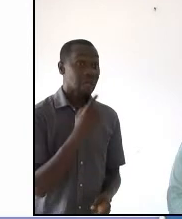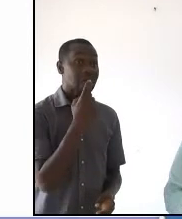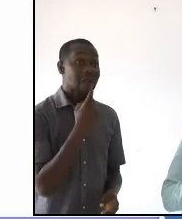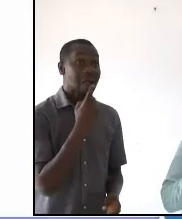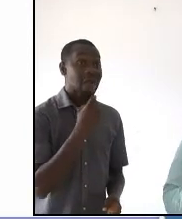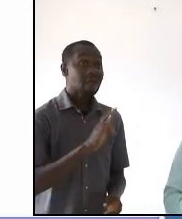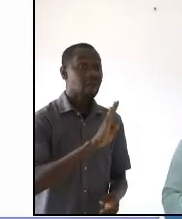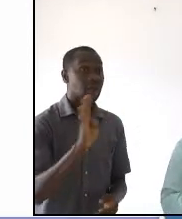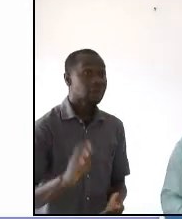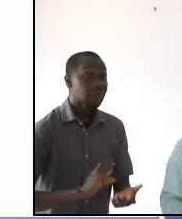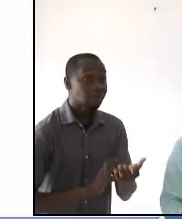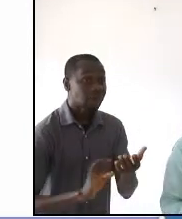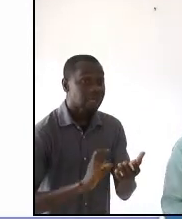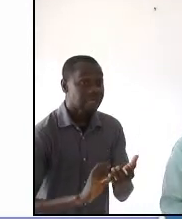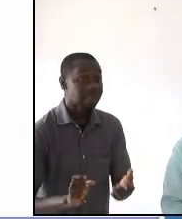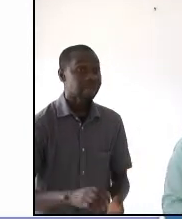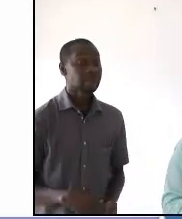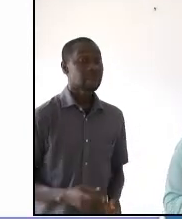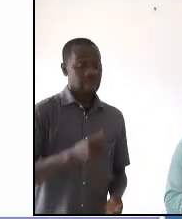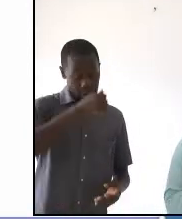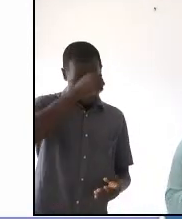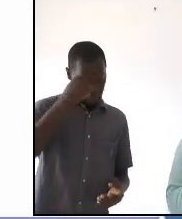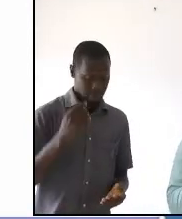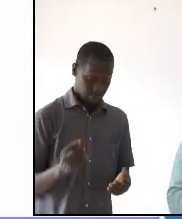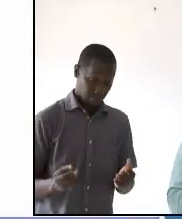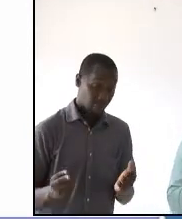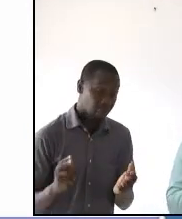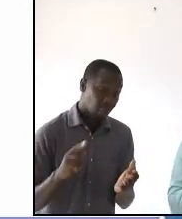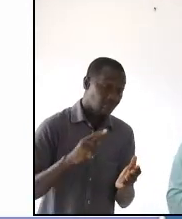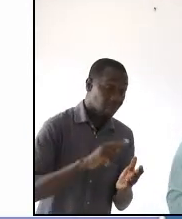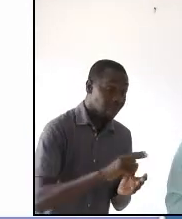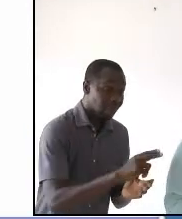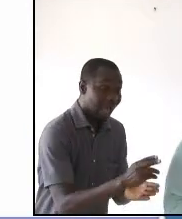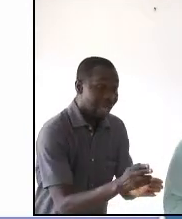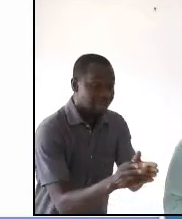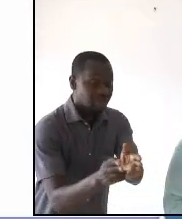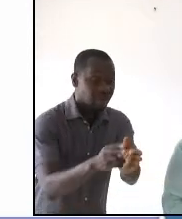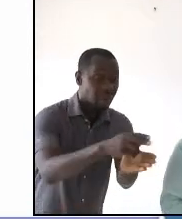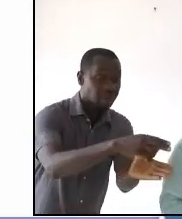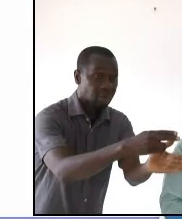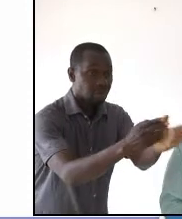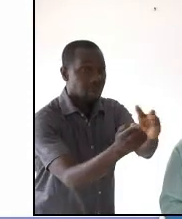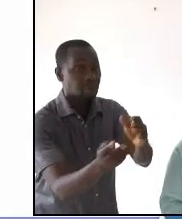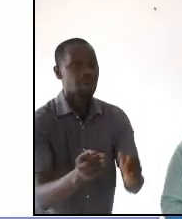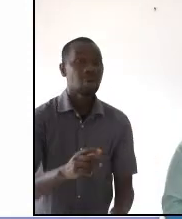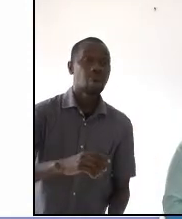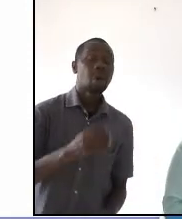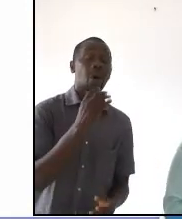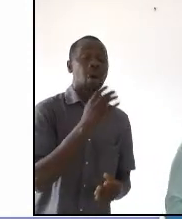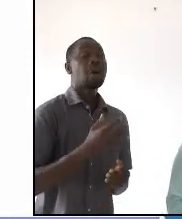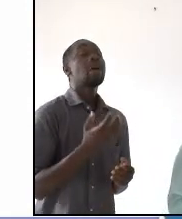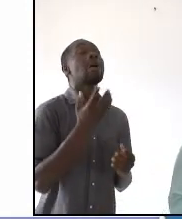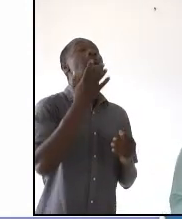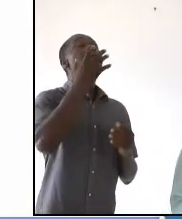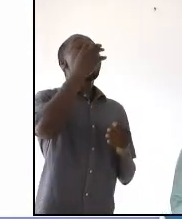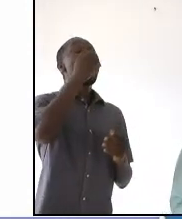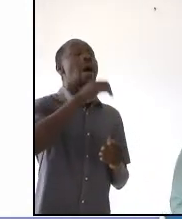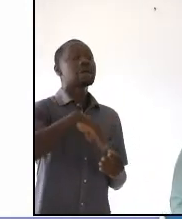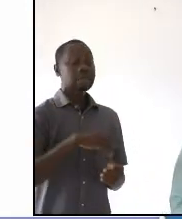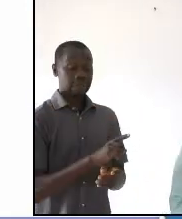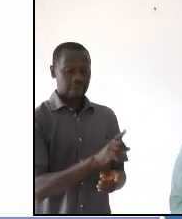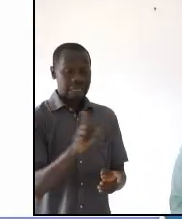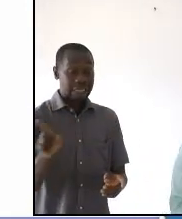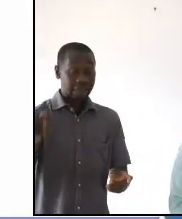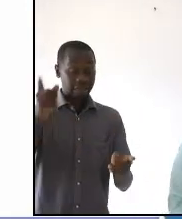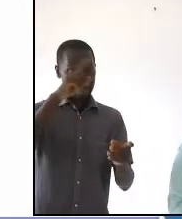cells. Their function is mainly to transport oxygen around the body to the different cells